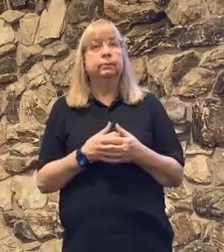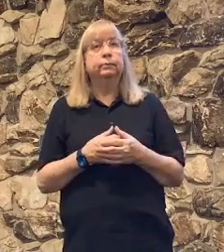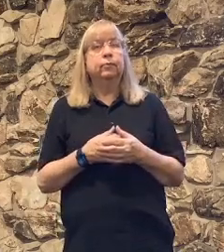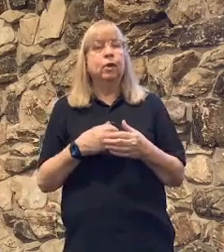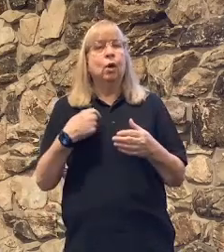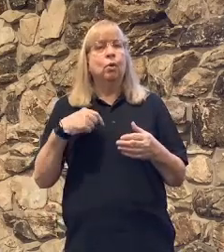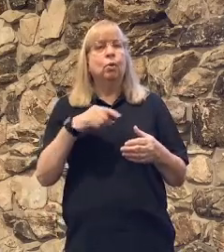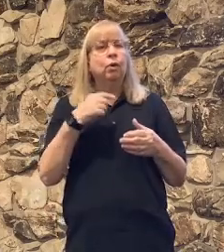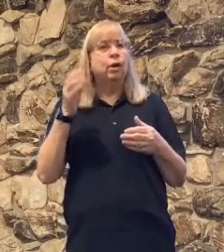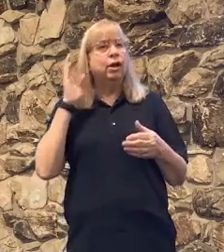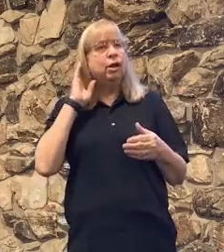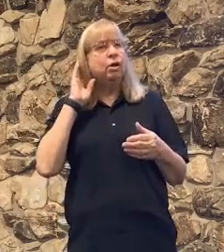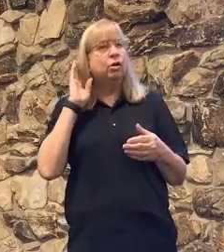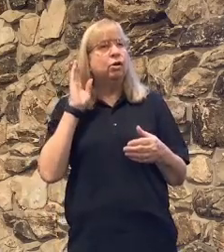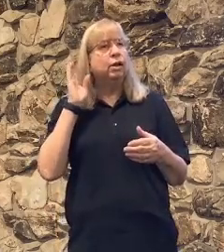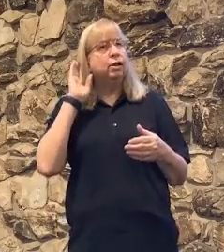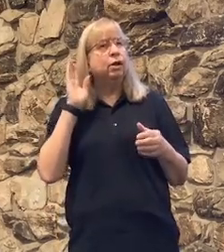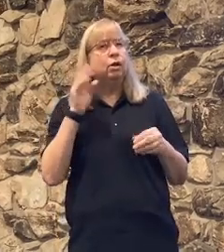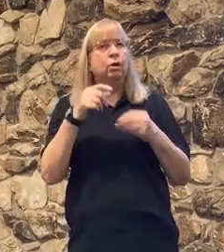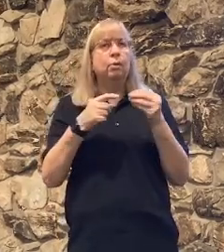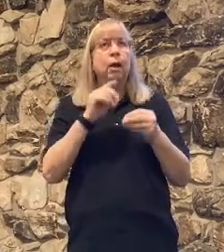we're here to hear about your joy